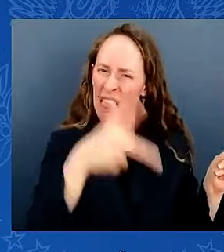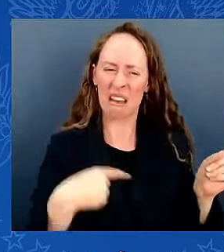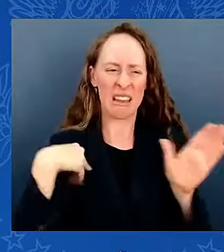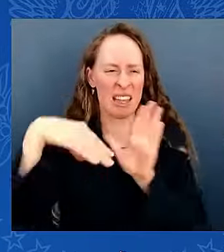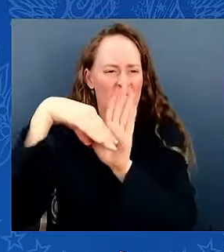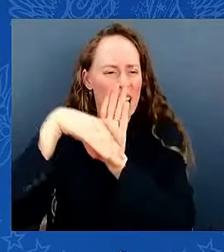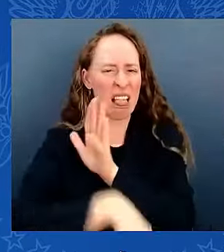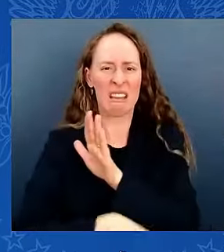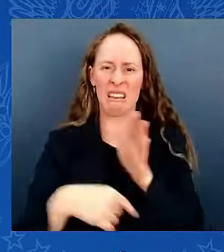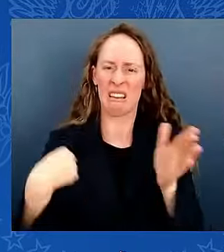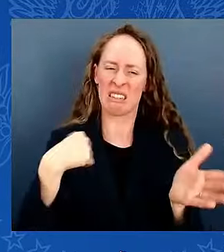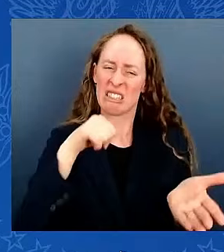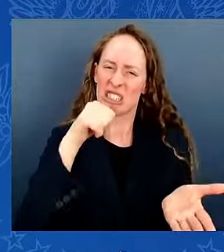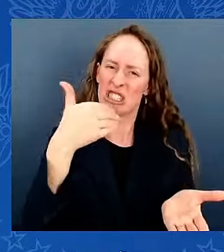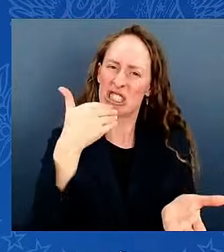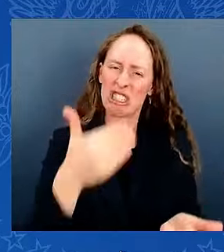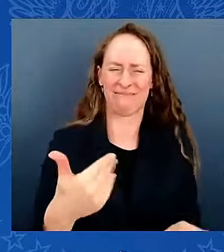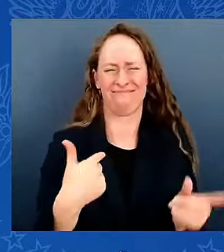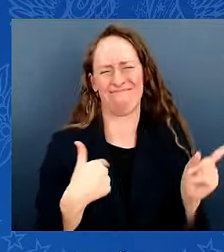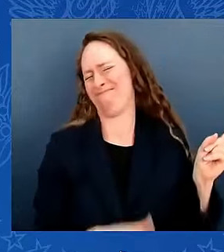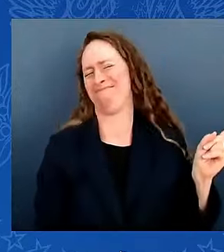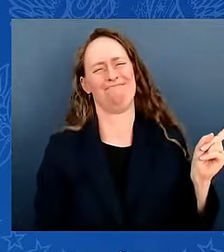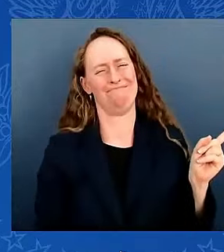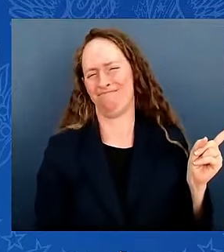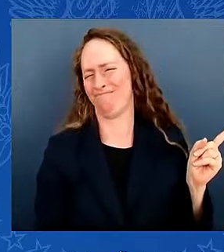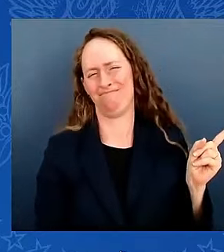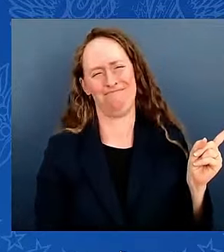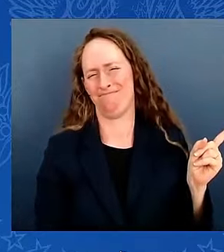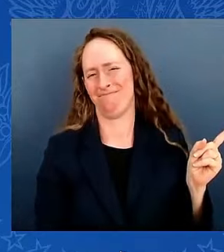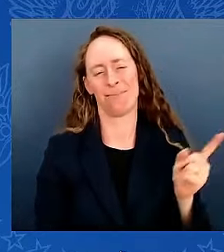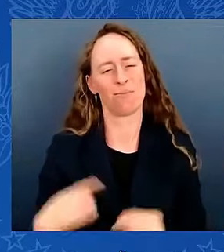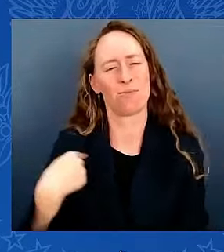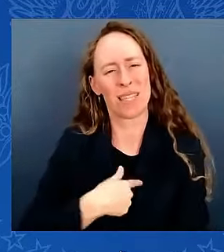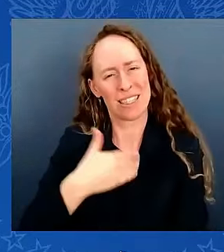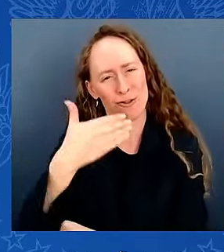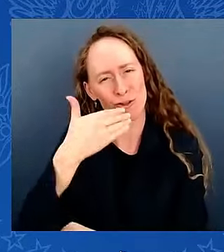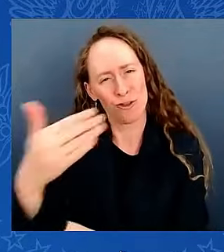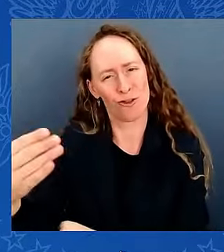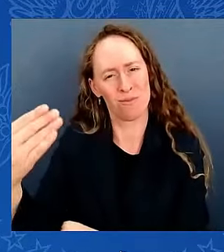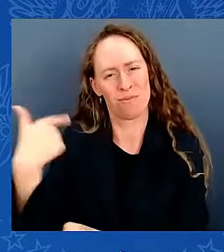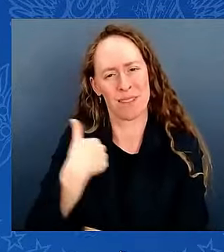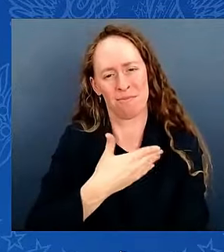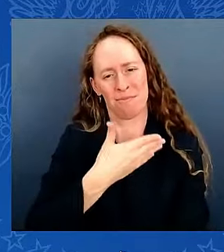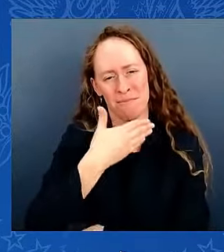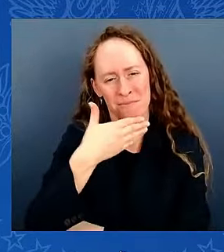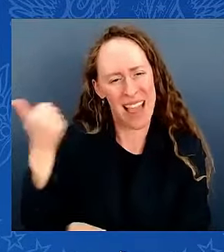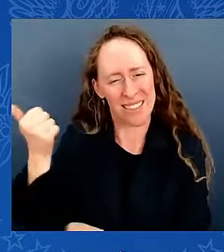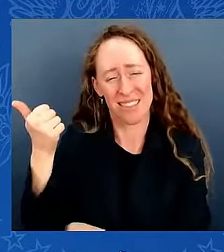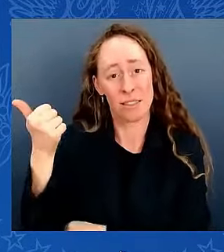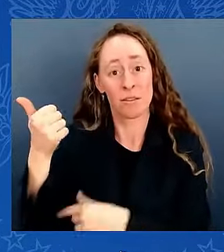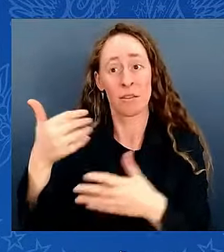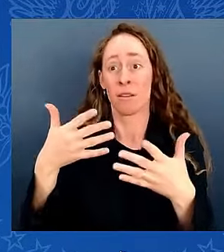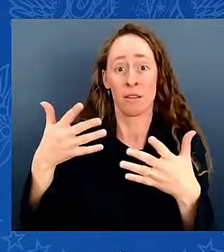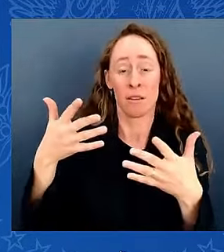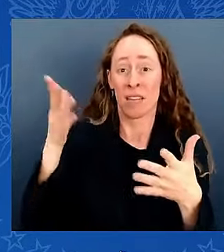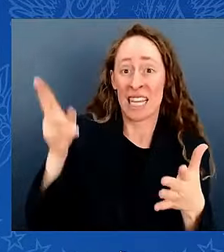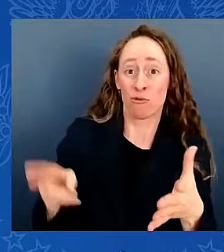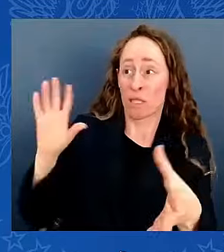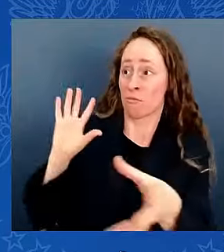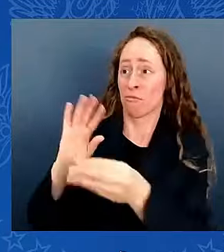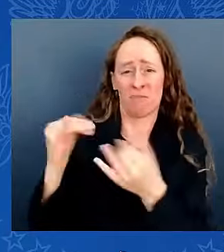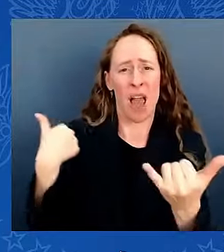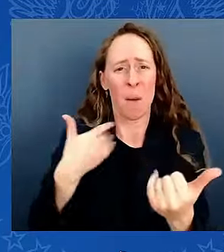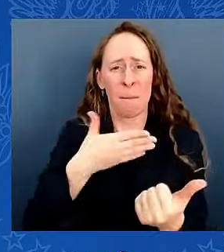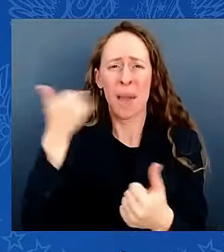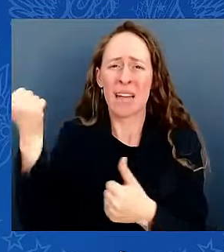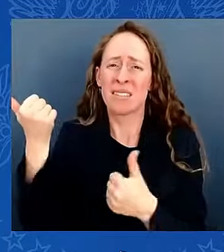the world. That's a fact. And you're making it greater, and there's nothing going to stop us. God bless you all, and may